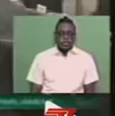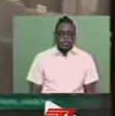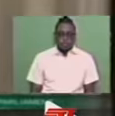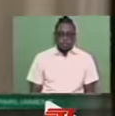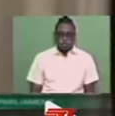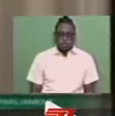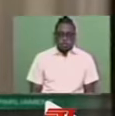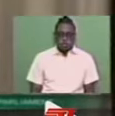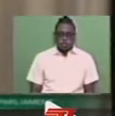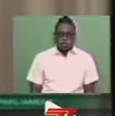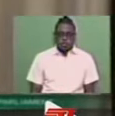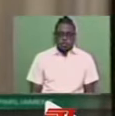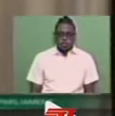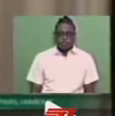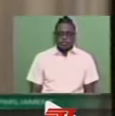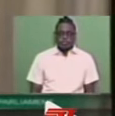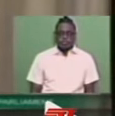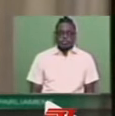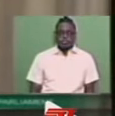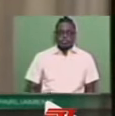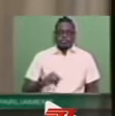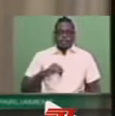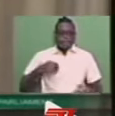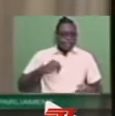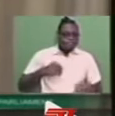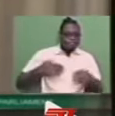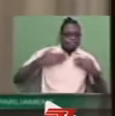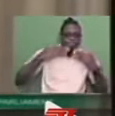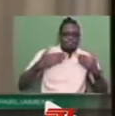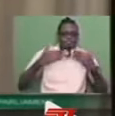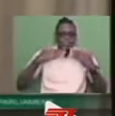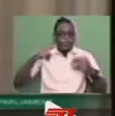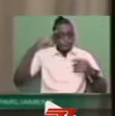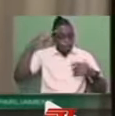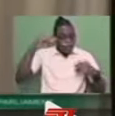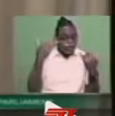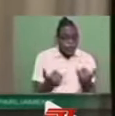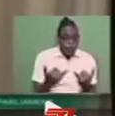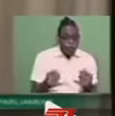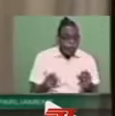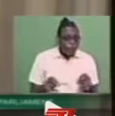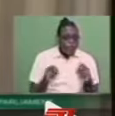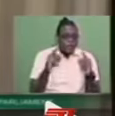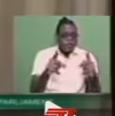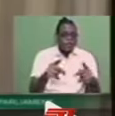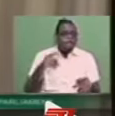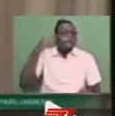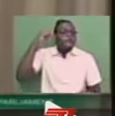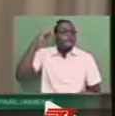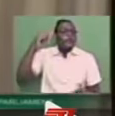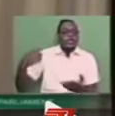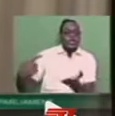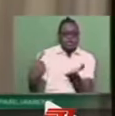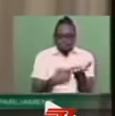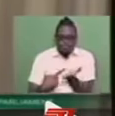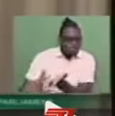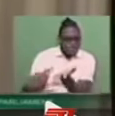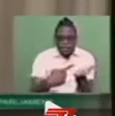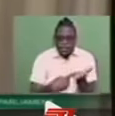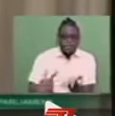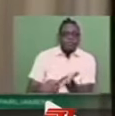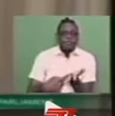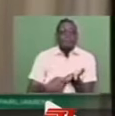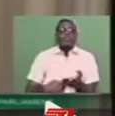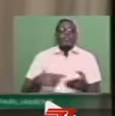Madam Speaker, I thank you for this opportunity to contribute in the debate on the Appropriations Bill 2020 for